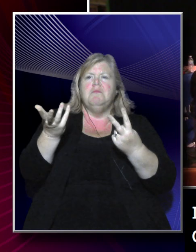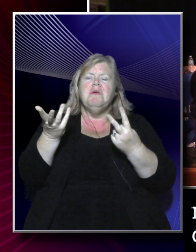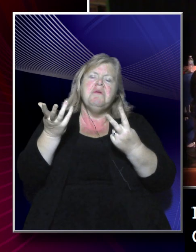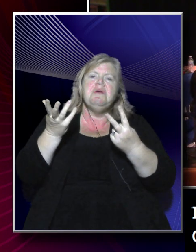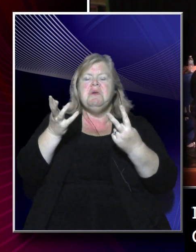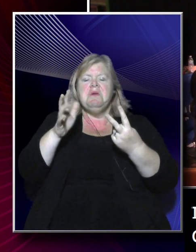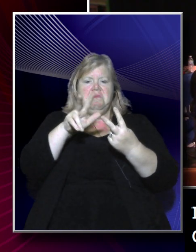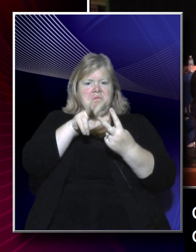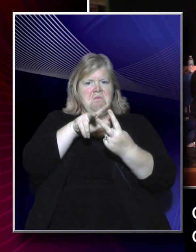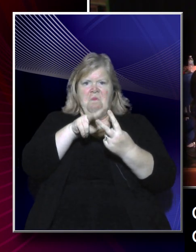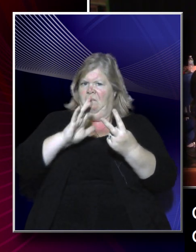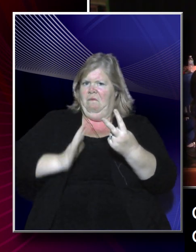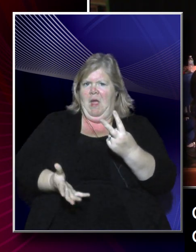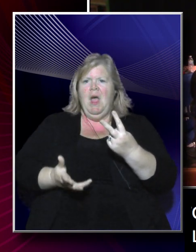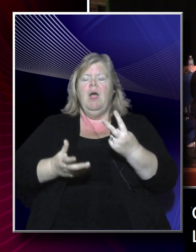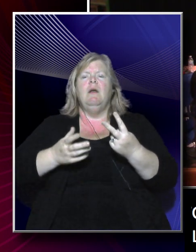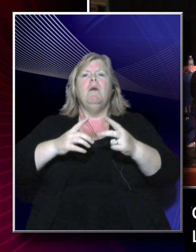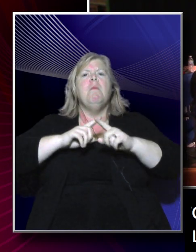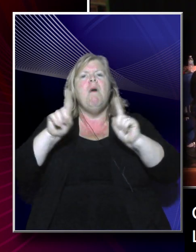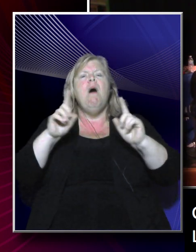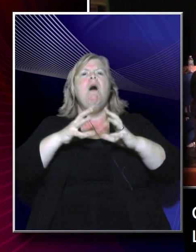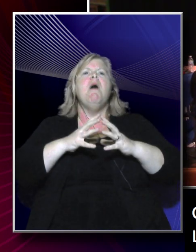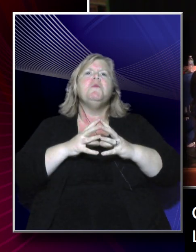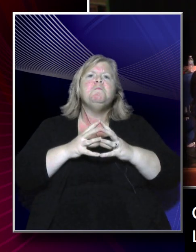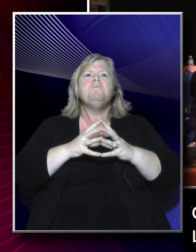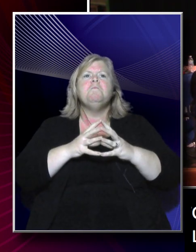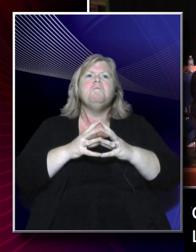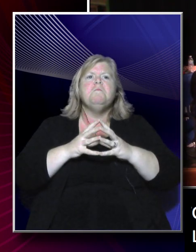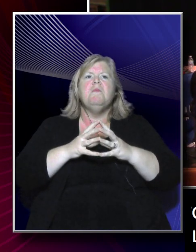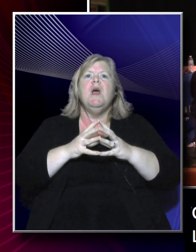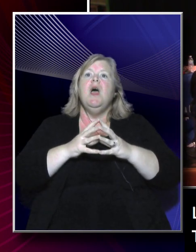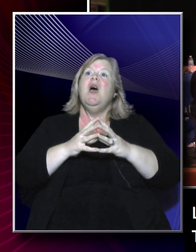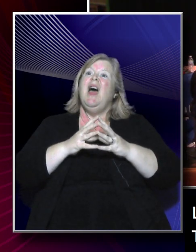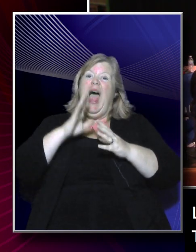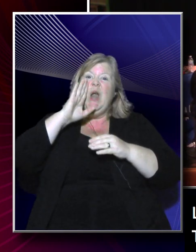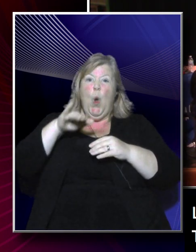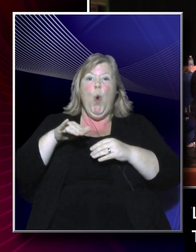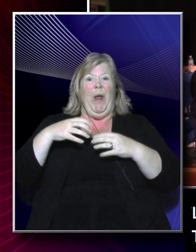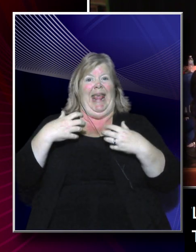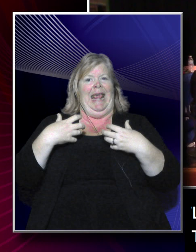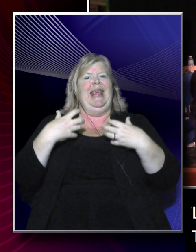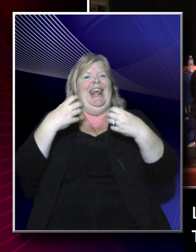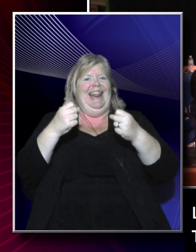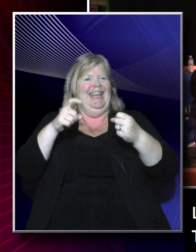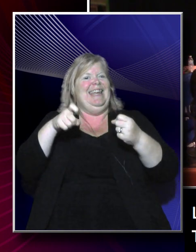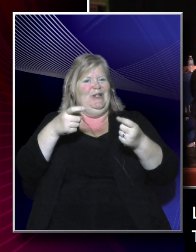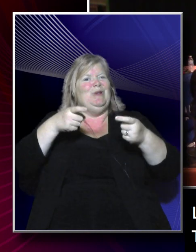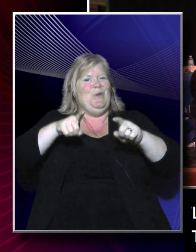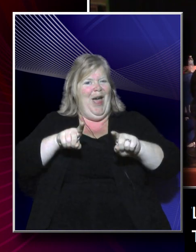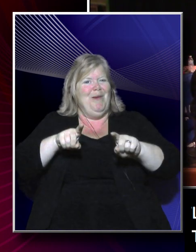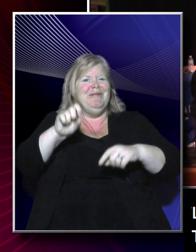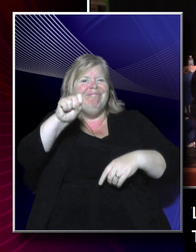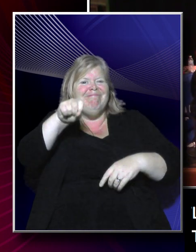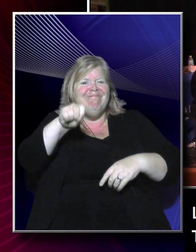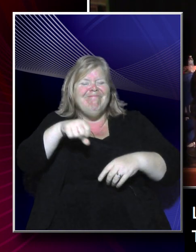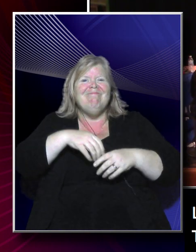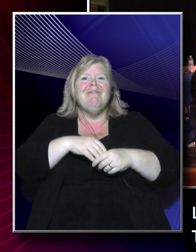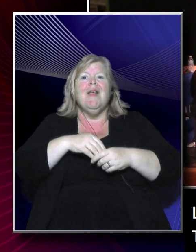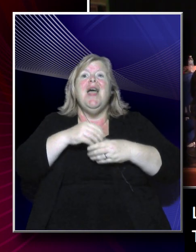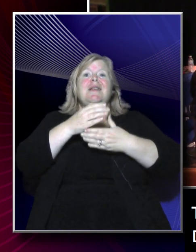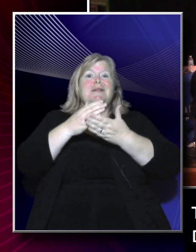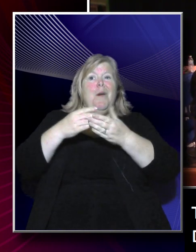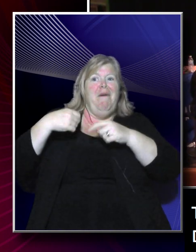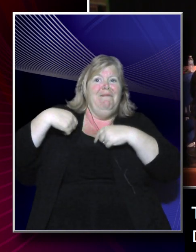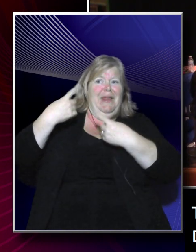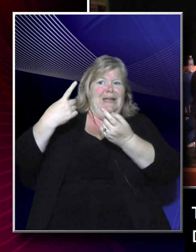person? When you look at some of the healing that needs to happen and some of the discussions that we've had